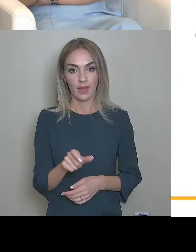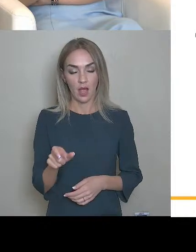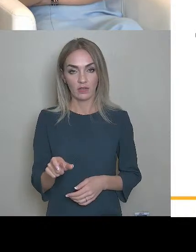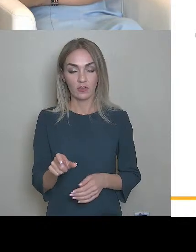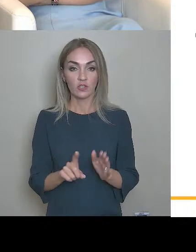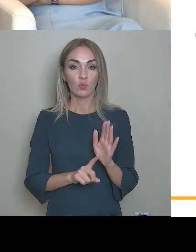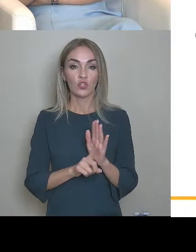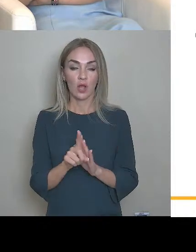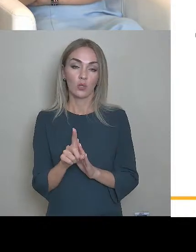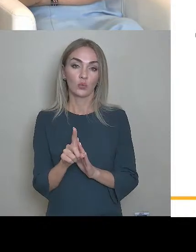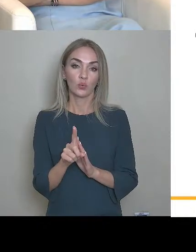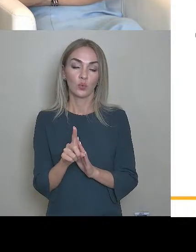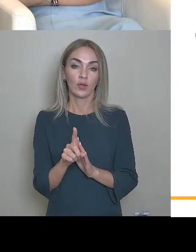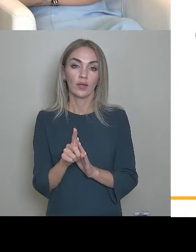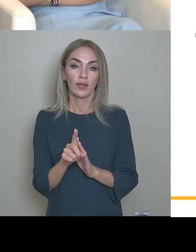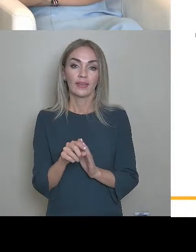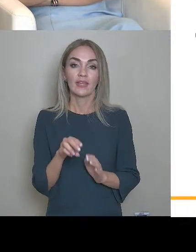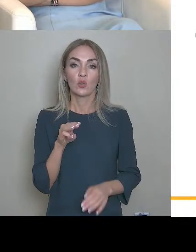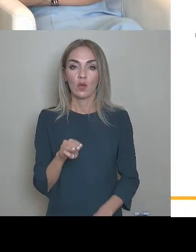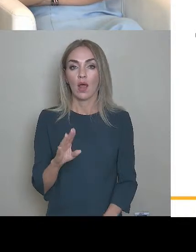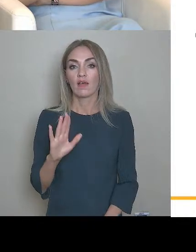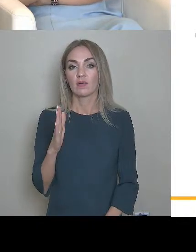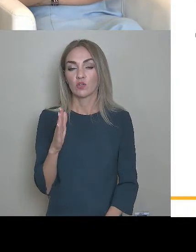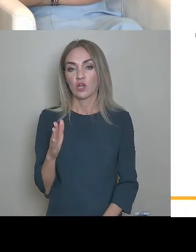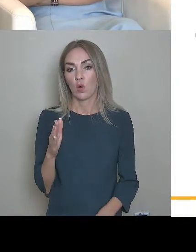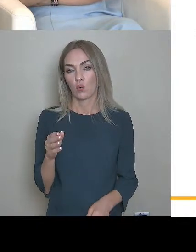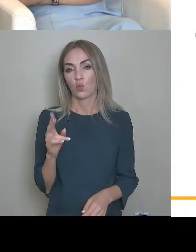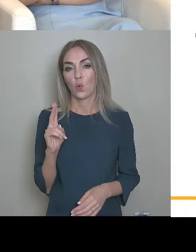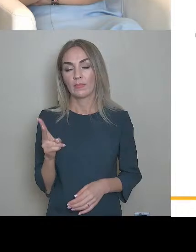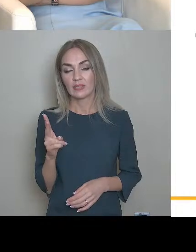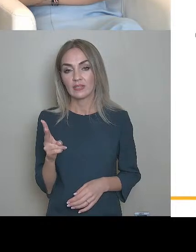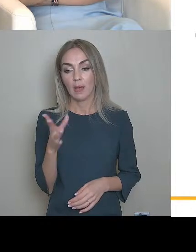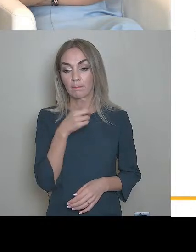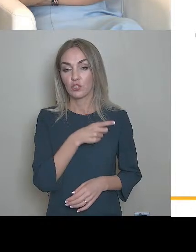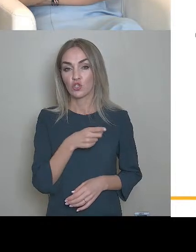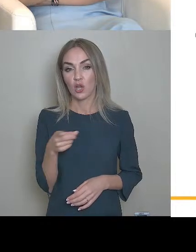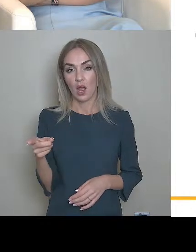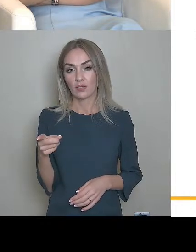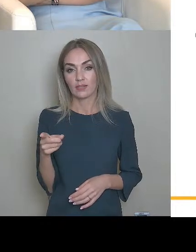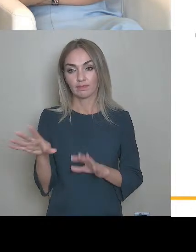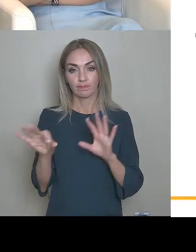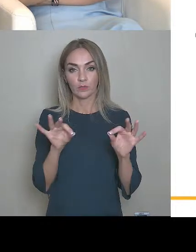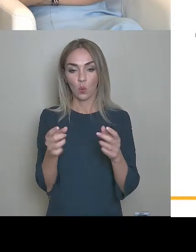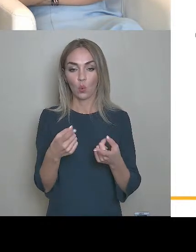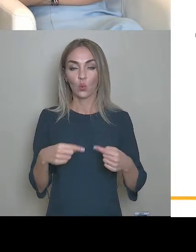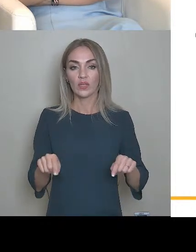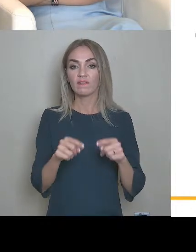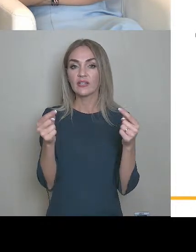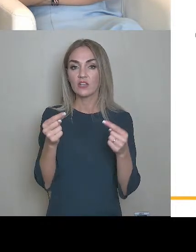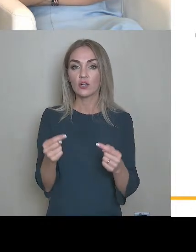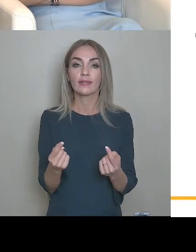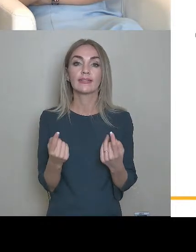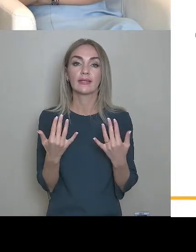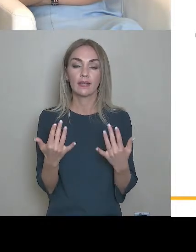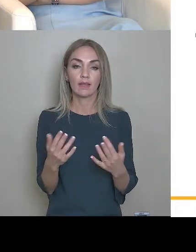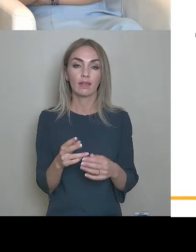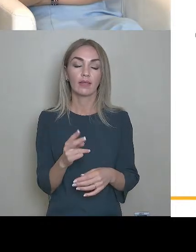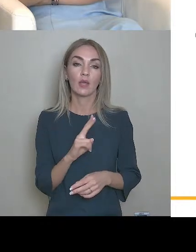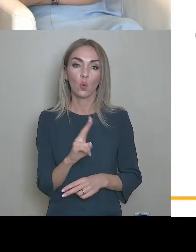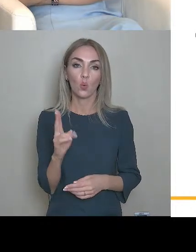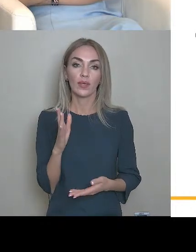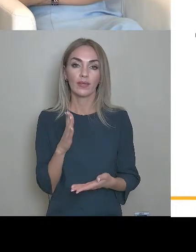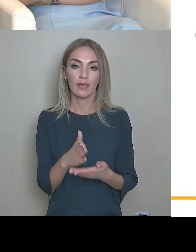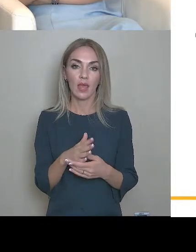and the TEC during during division of the constituencies